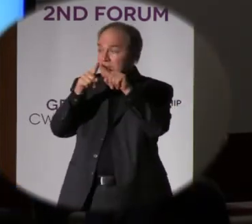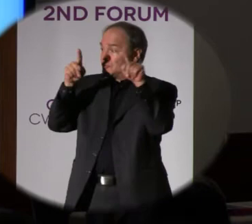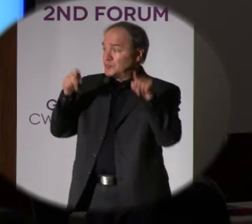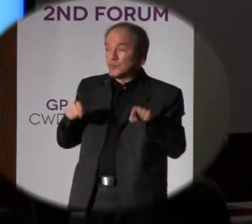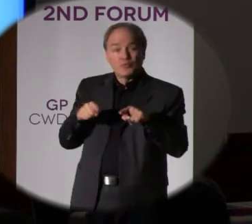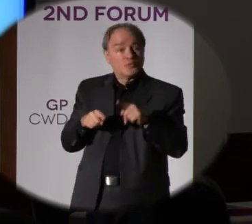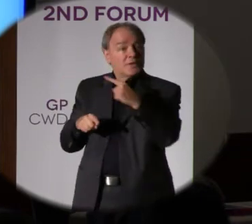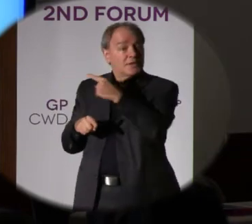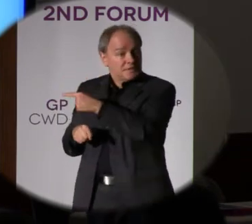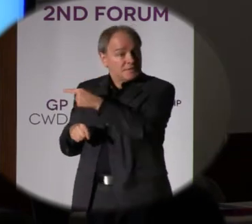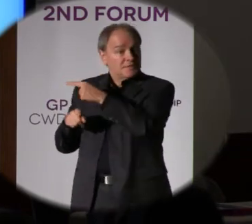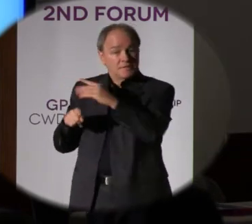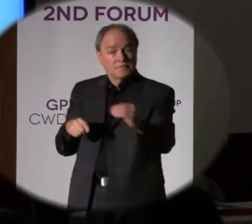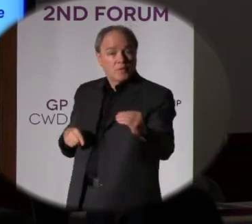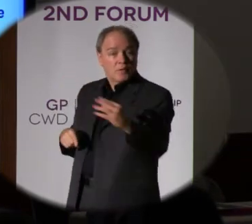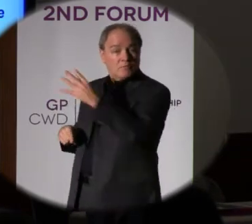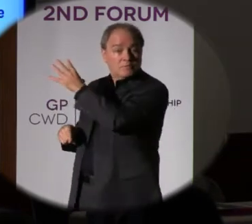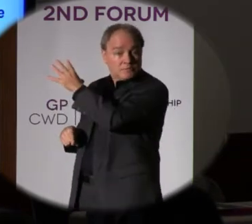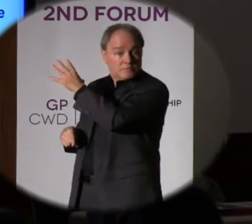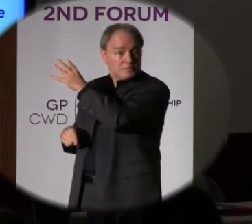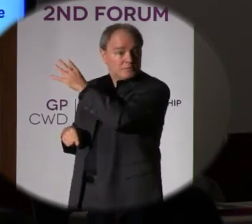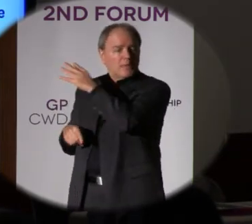a similar setup upstairs.